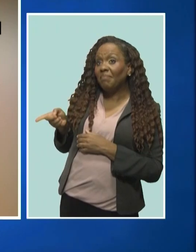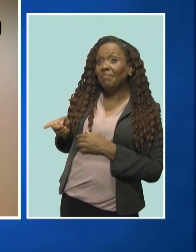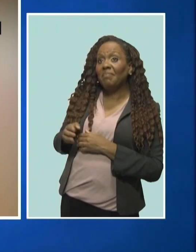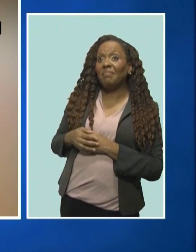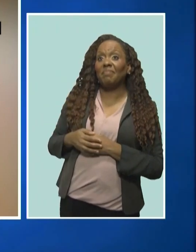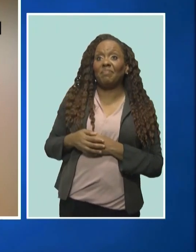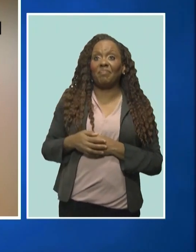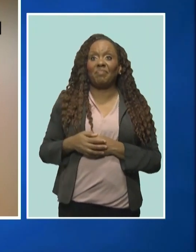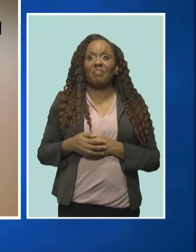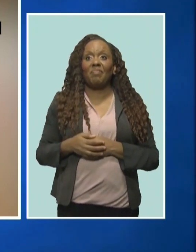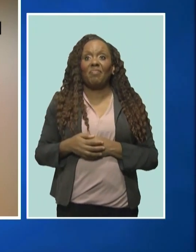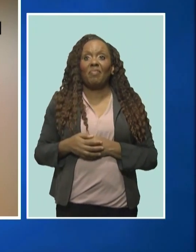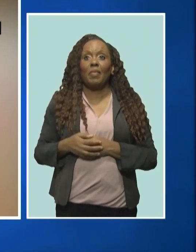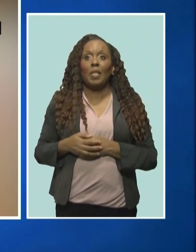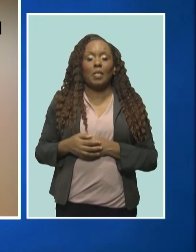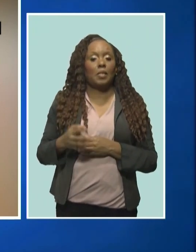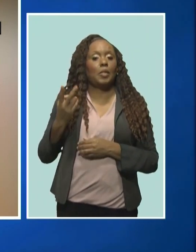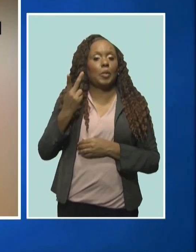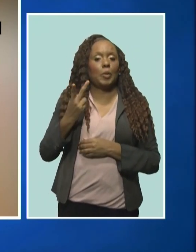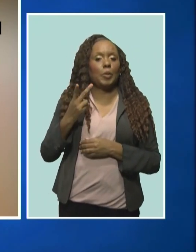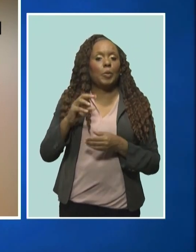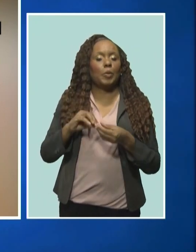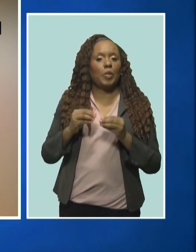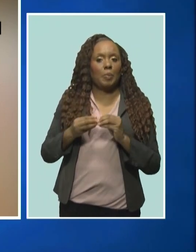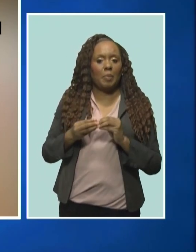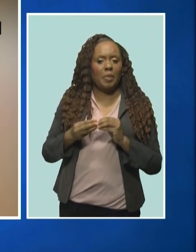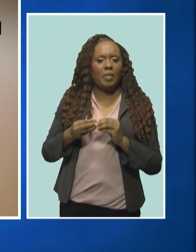624-3119. And my cell phone number would be